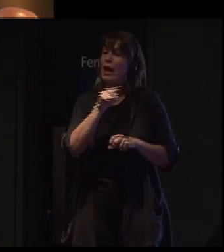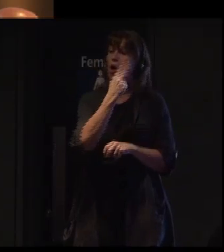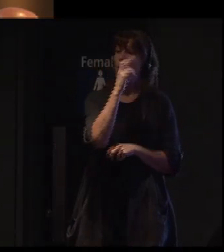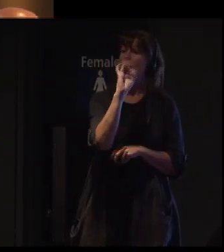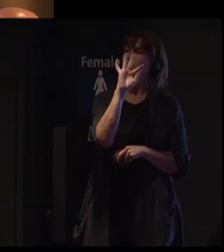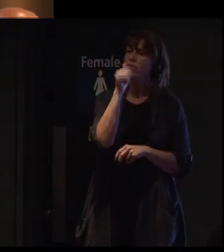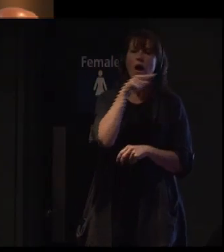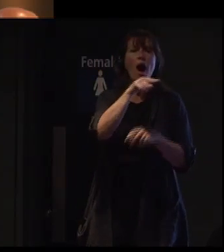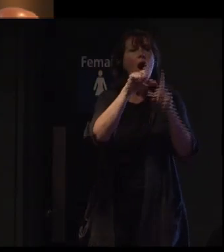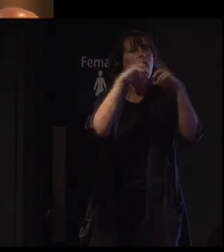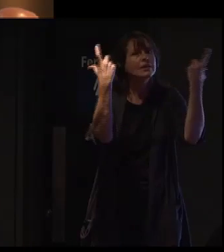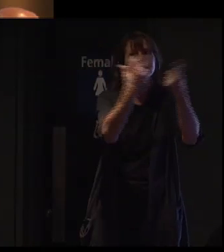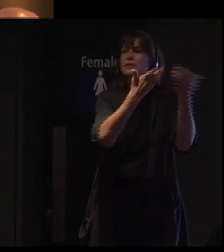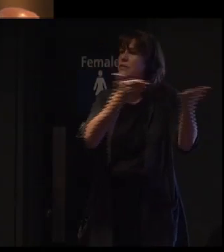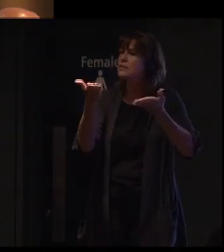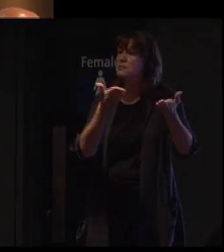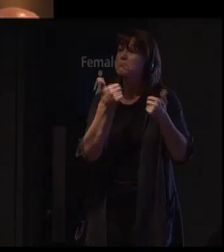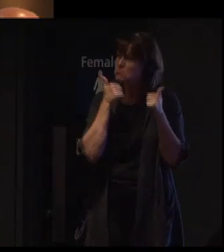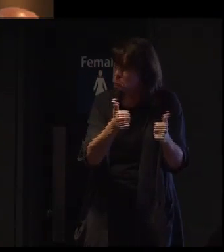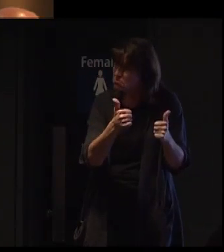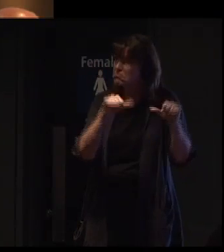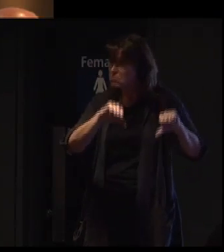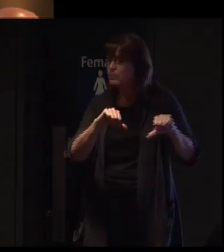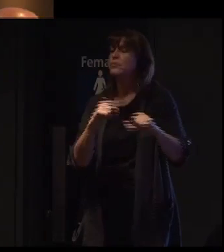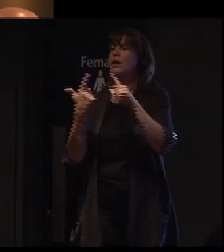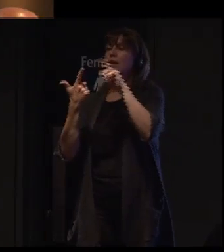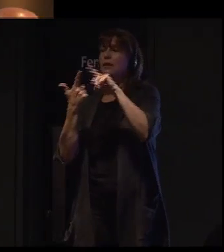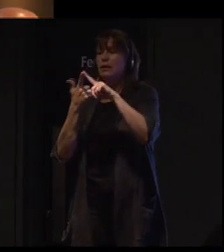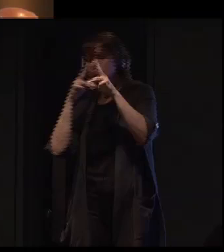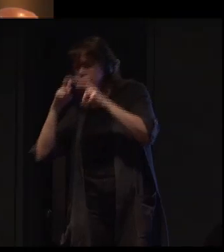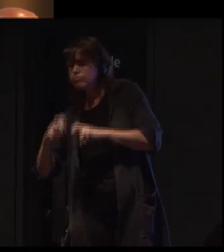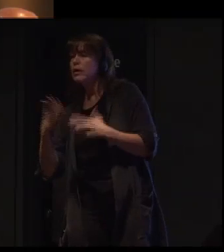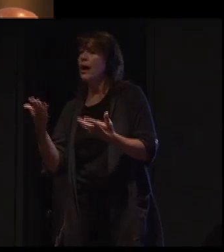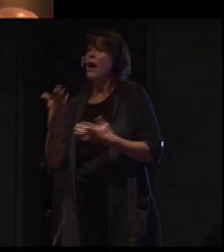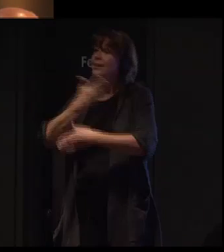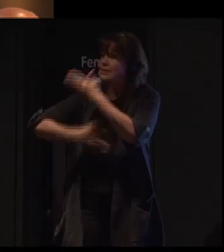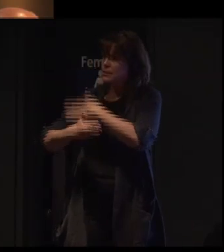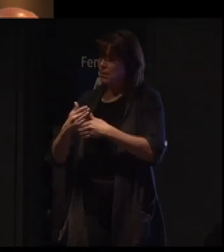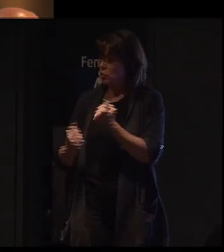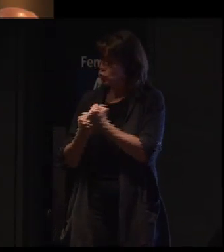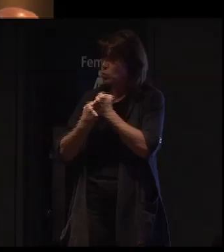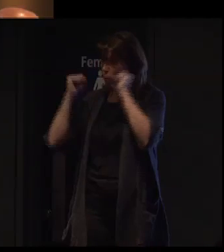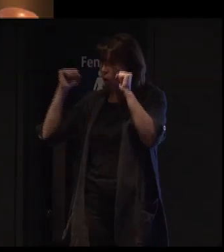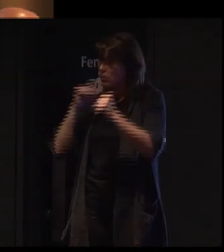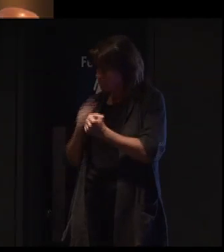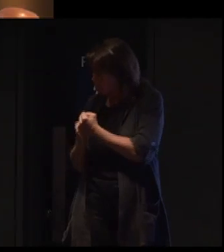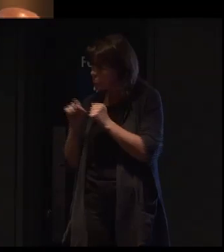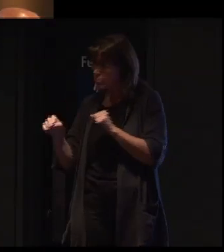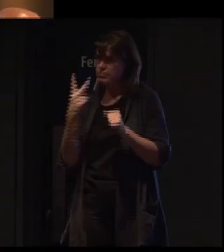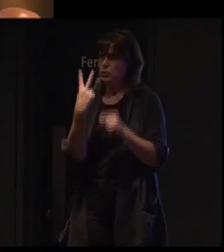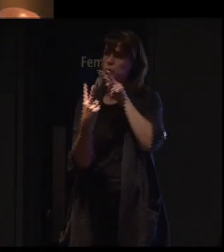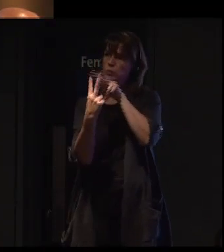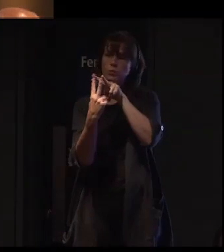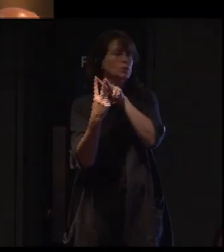fans facilities, and the other one was facilities for disabled supporters. All 76 stadia which